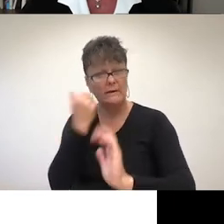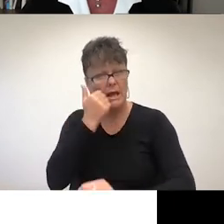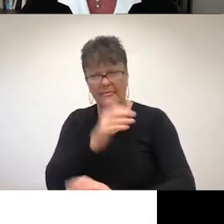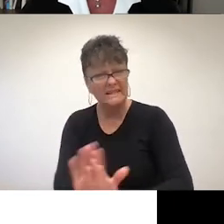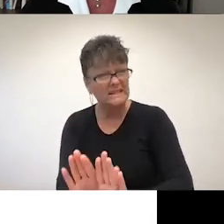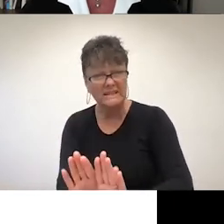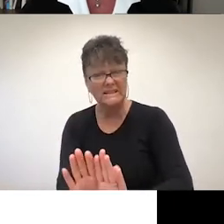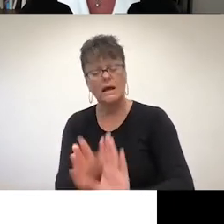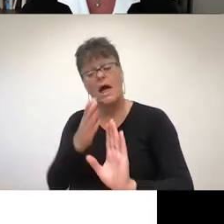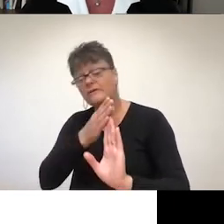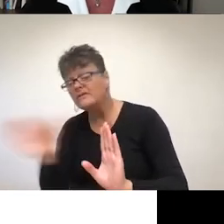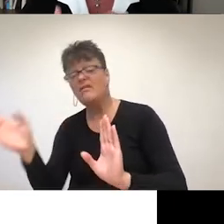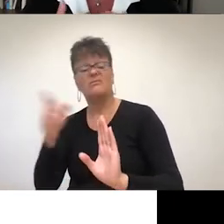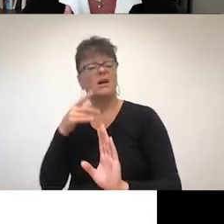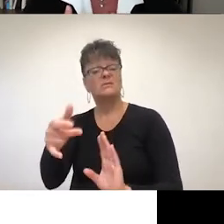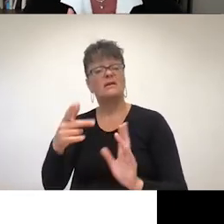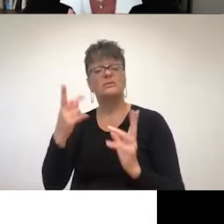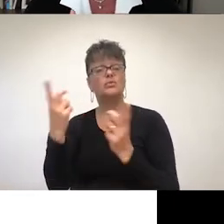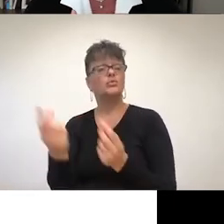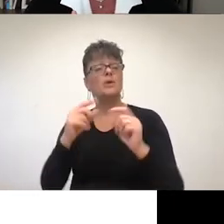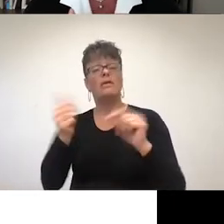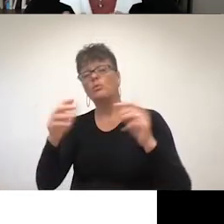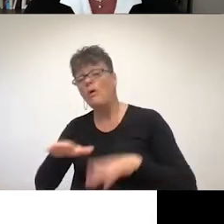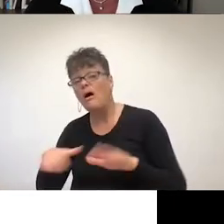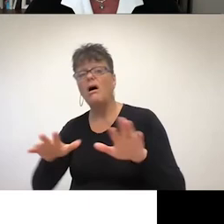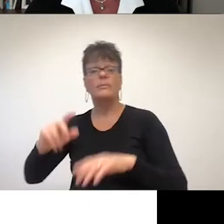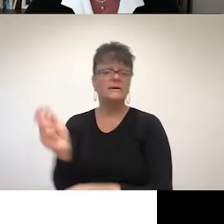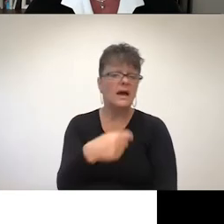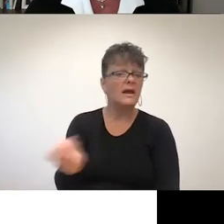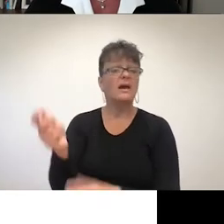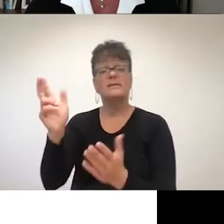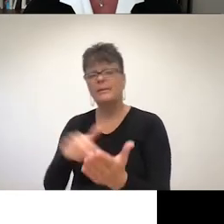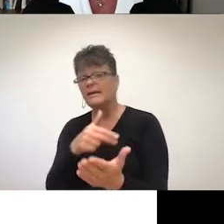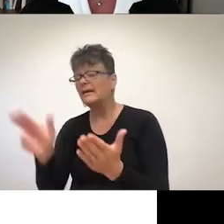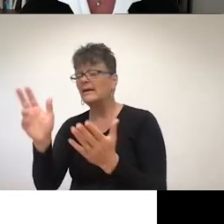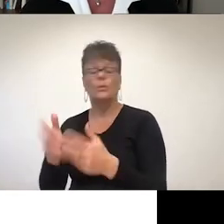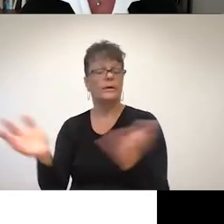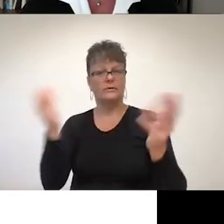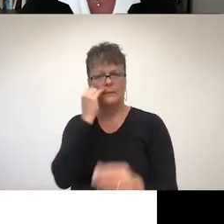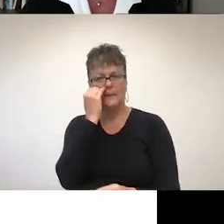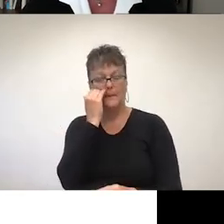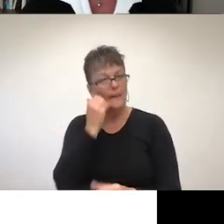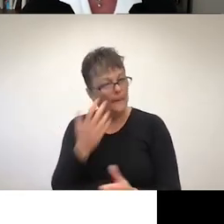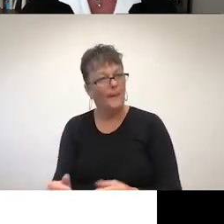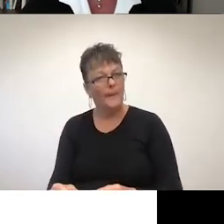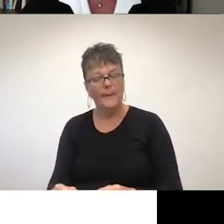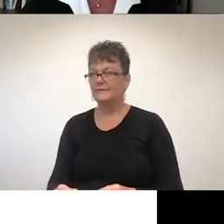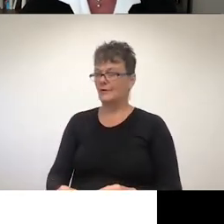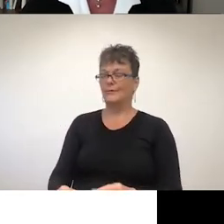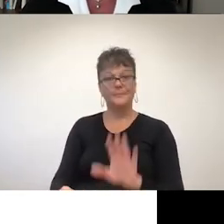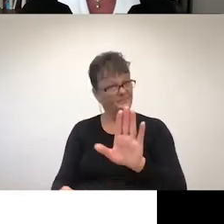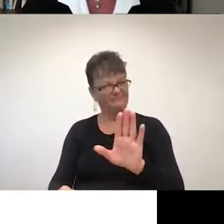be intentional, to give ourselves permission. That's what it was for me. I had to give myself permission to log off, to stop